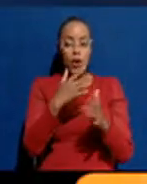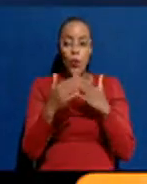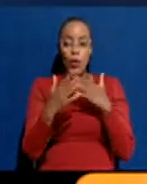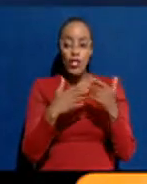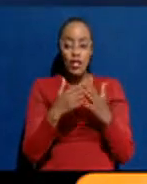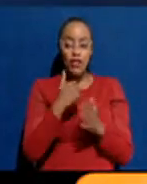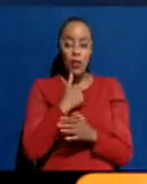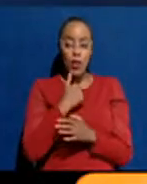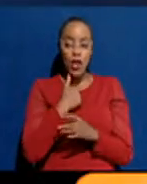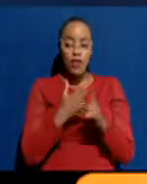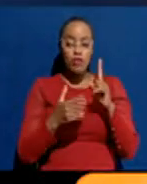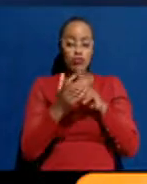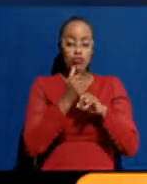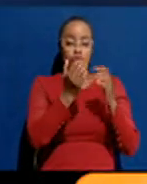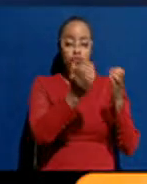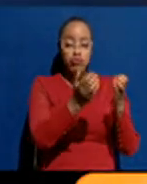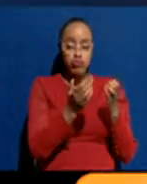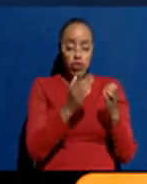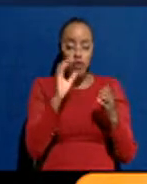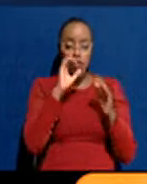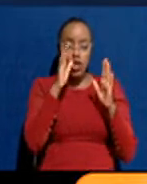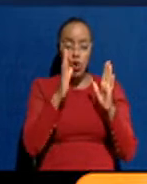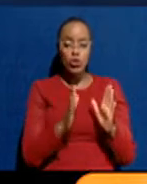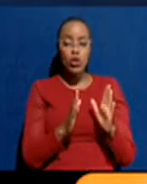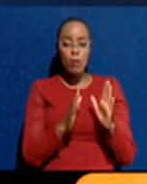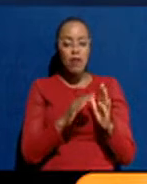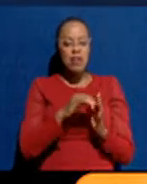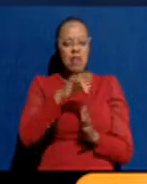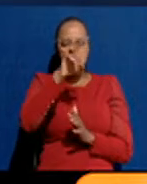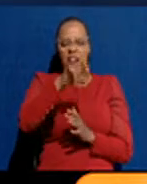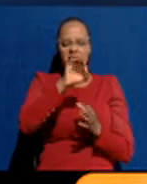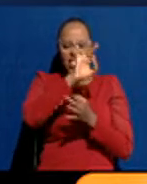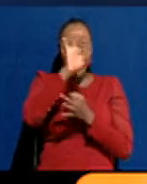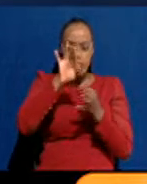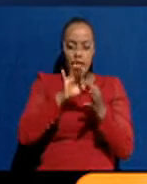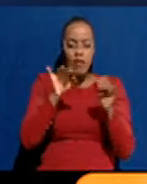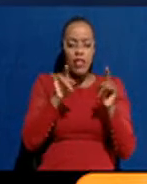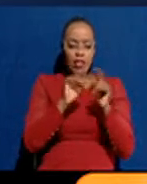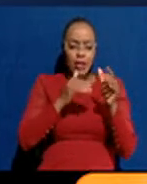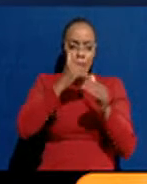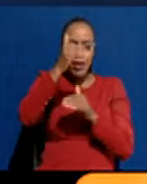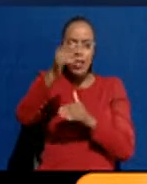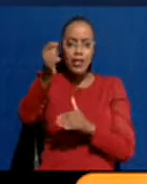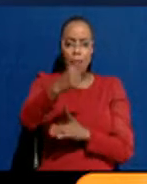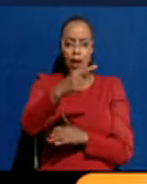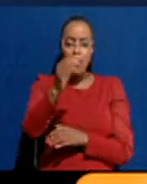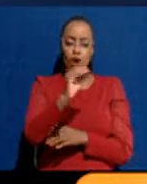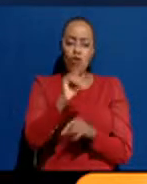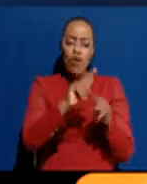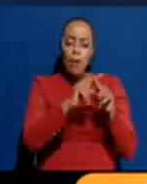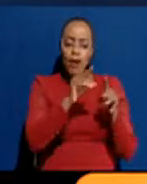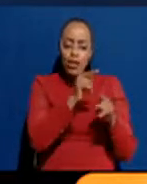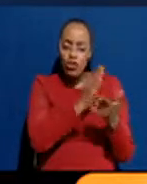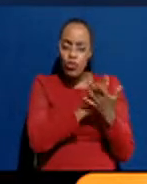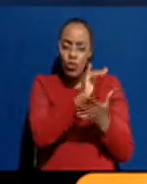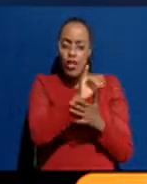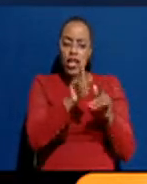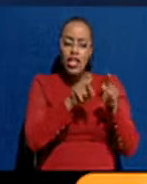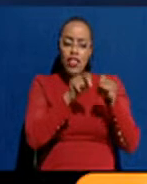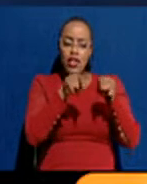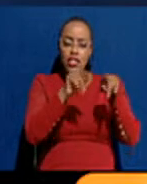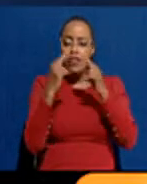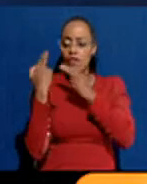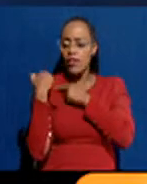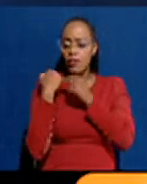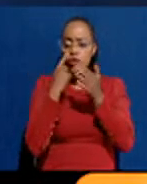What fulfills the requirements of the consumers may not be exactly the same as the next month. But in that, still the regulator is the one to